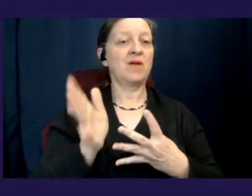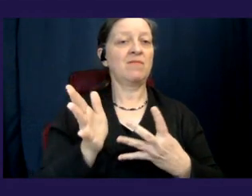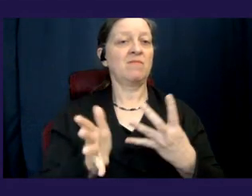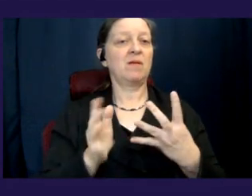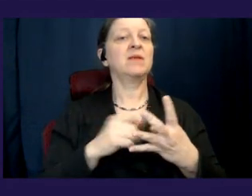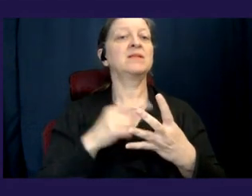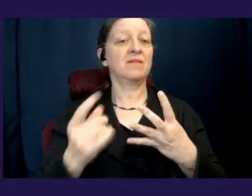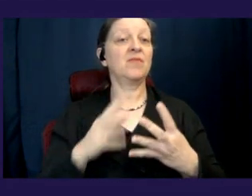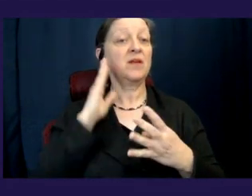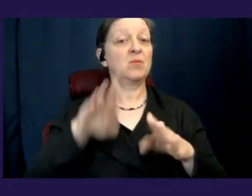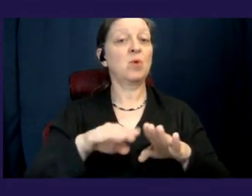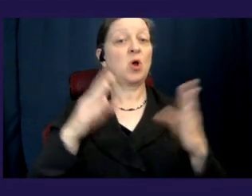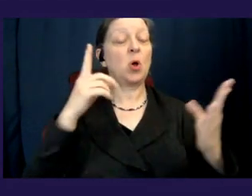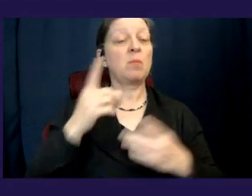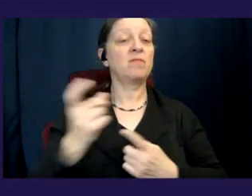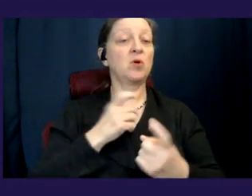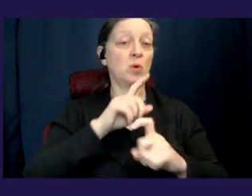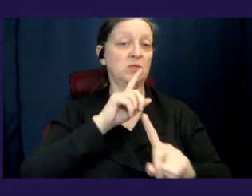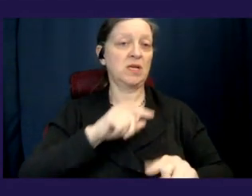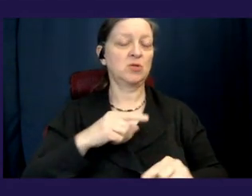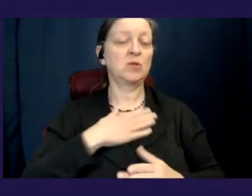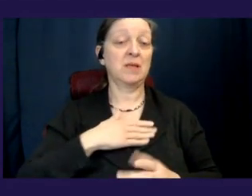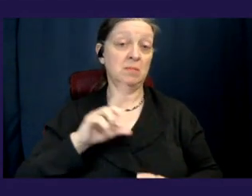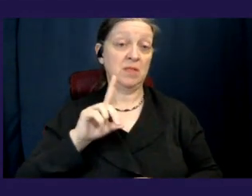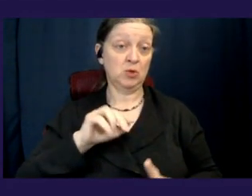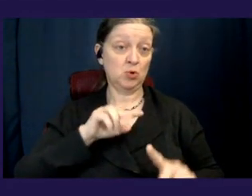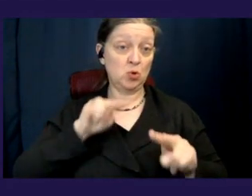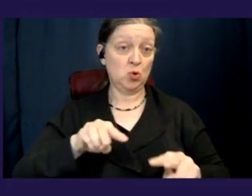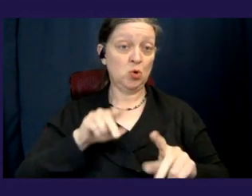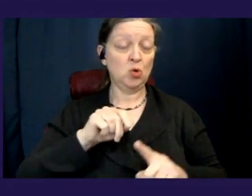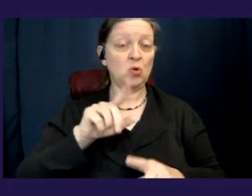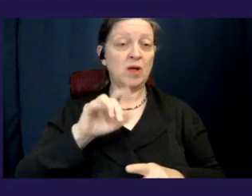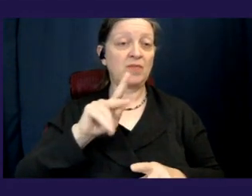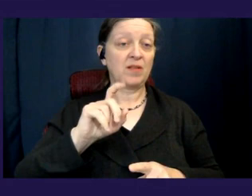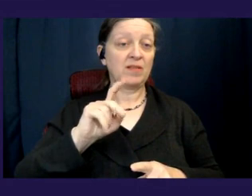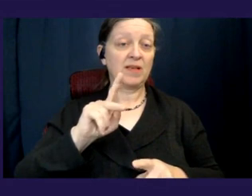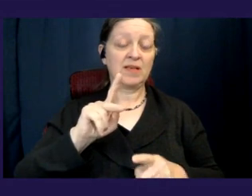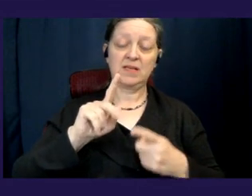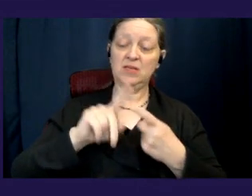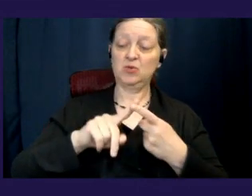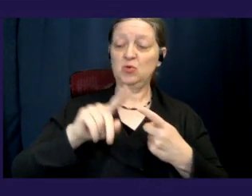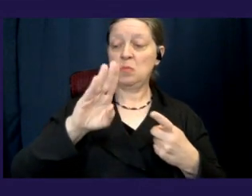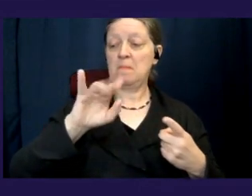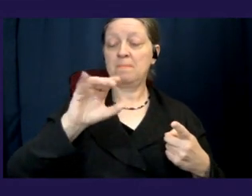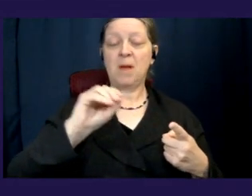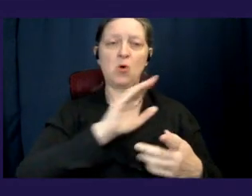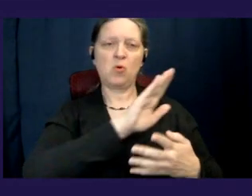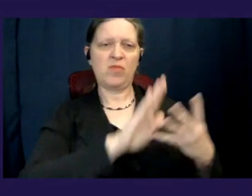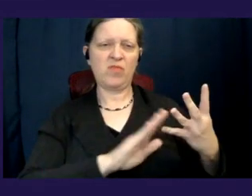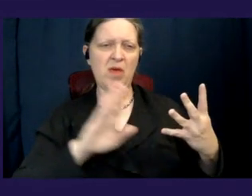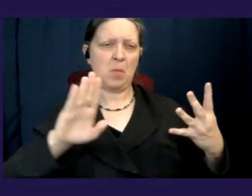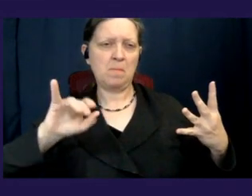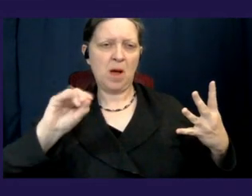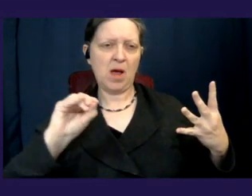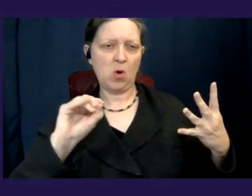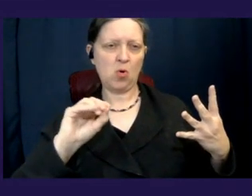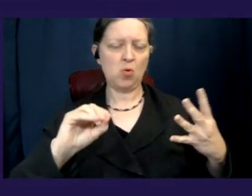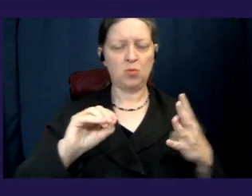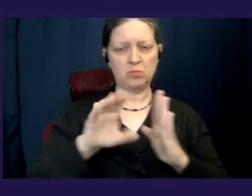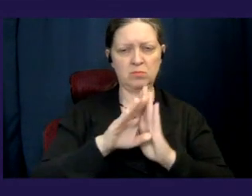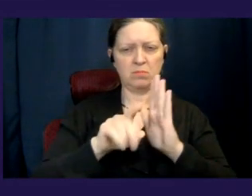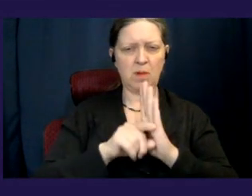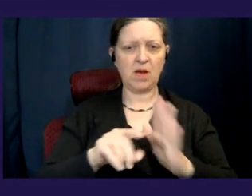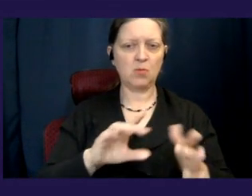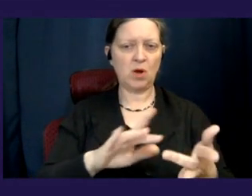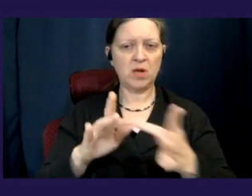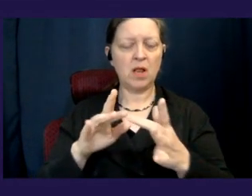answers. Please do look at the links to the bios online and put your questions directly under the Q&A, right